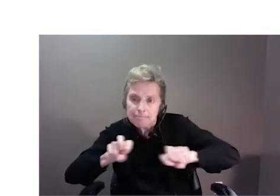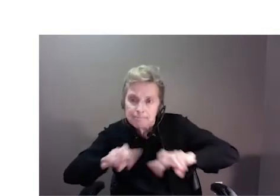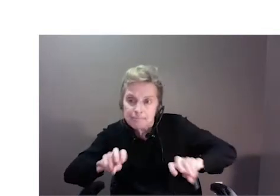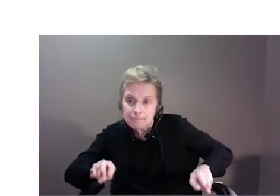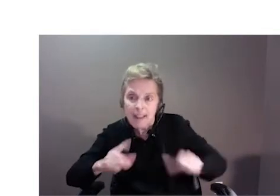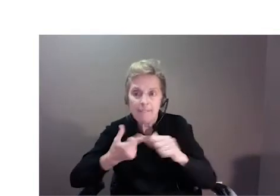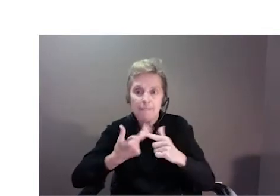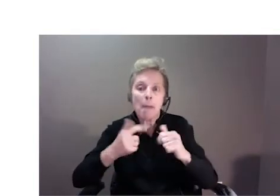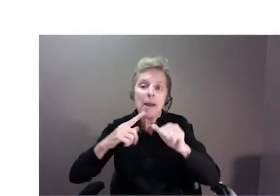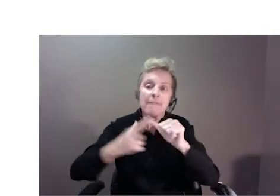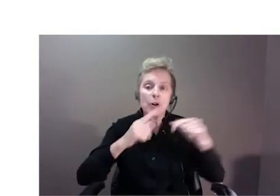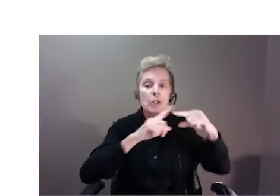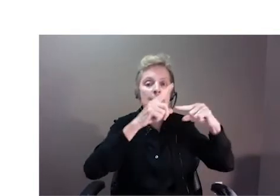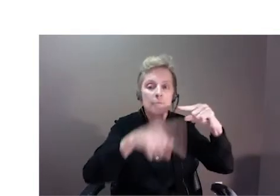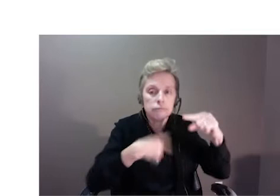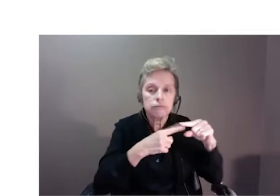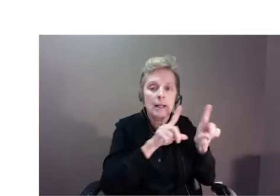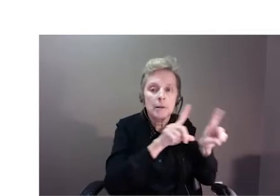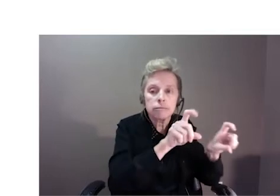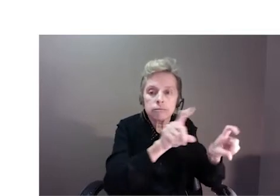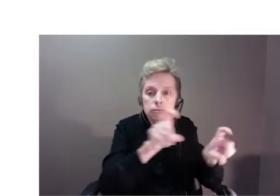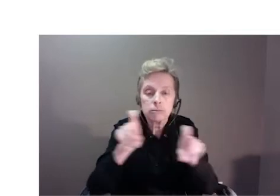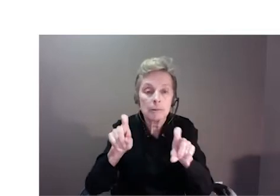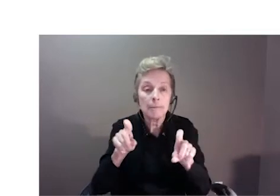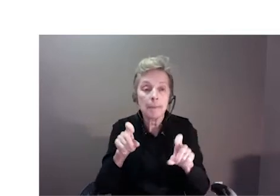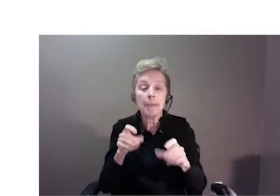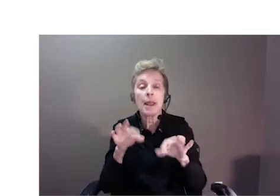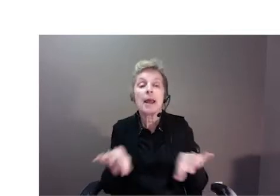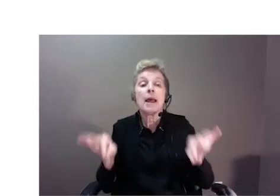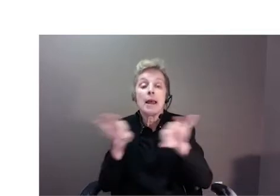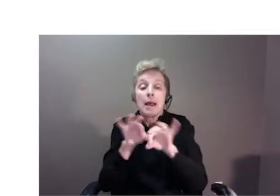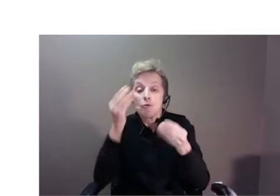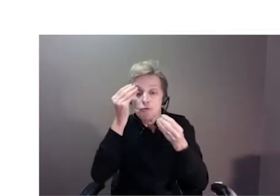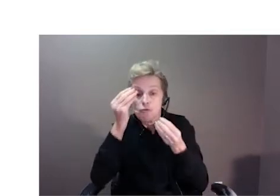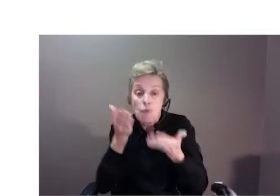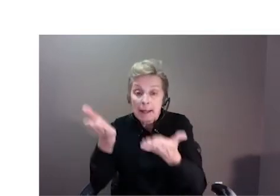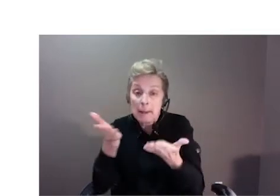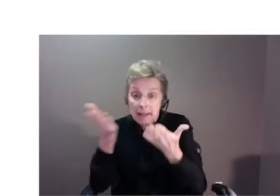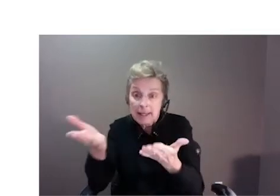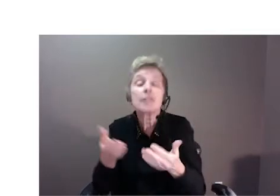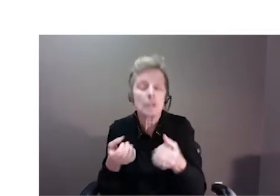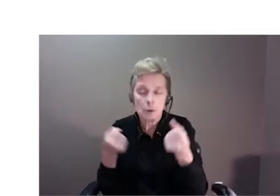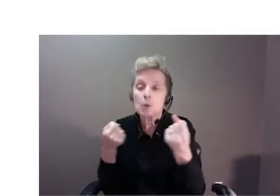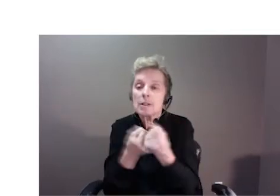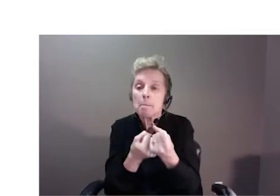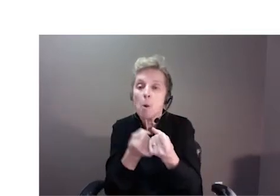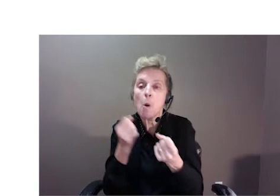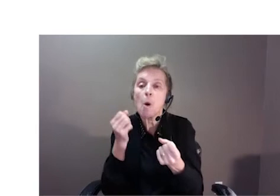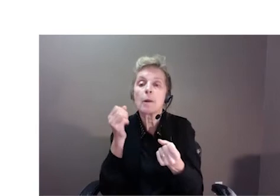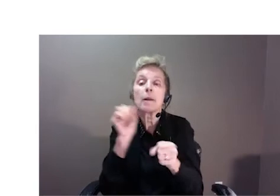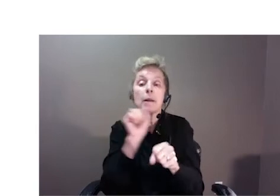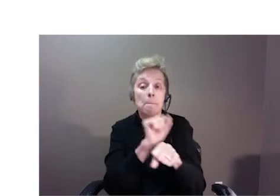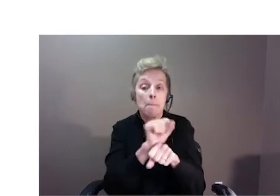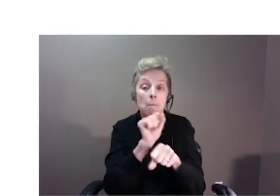We've noted some key policy and program recommendations that were made to support the employment experiences of people with disabilities and